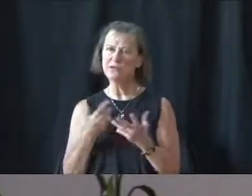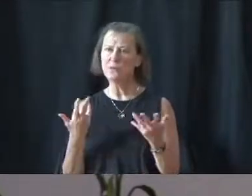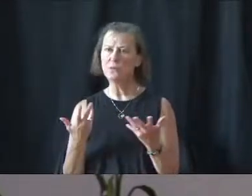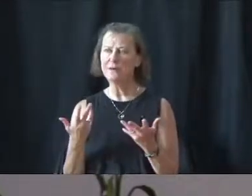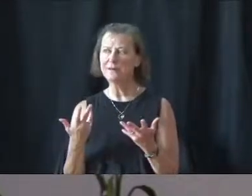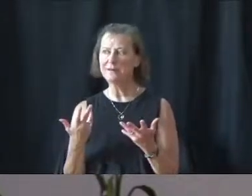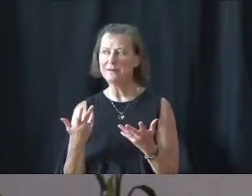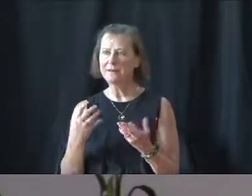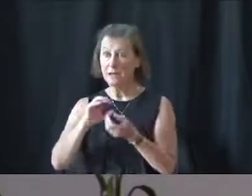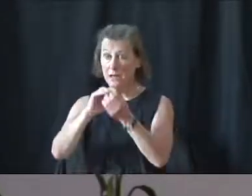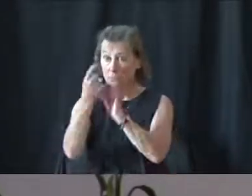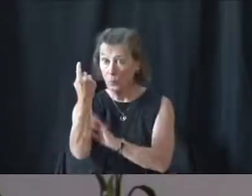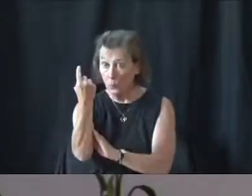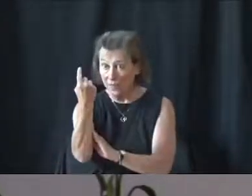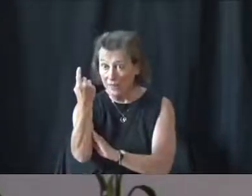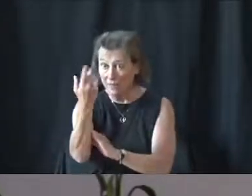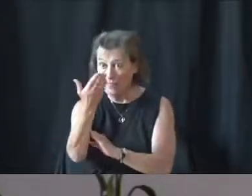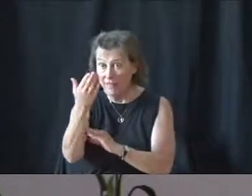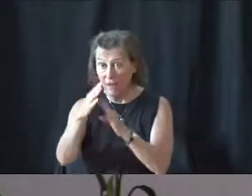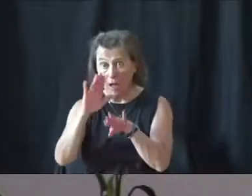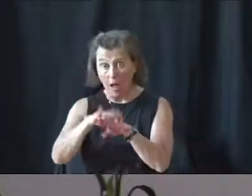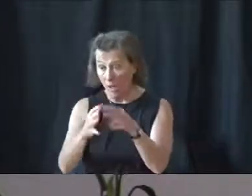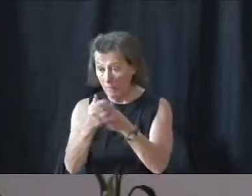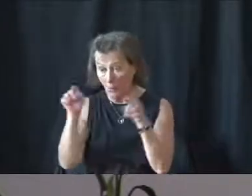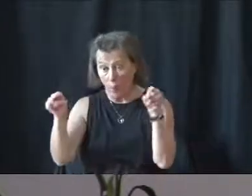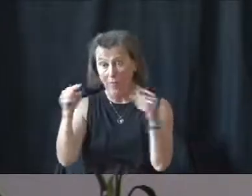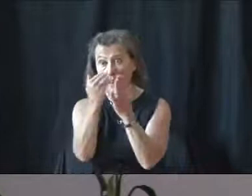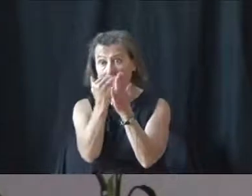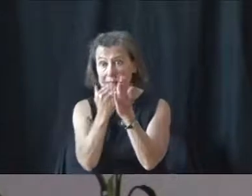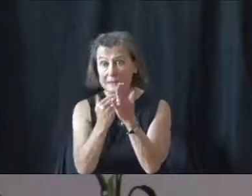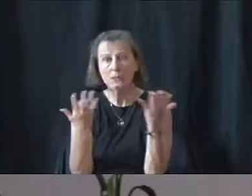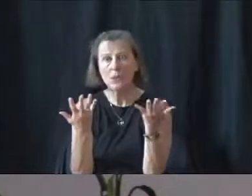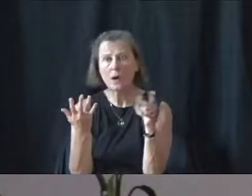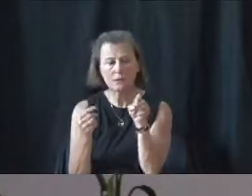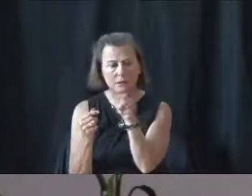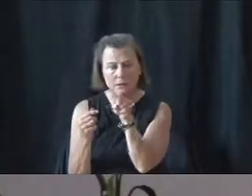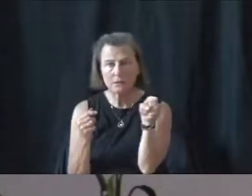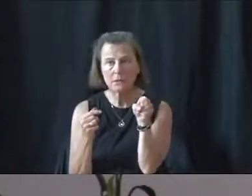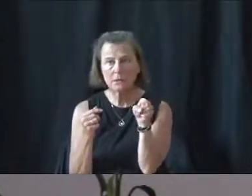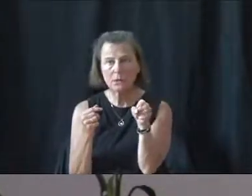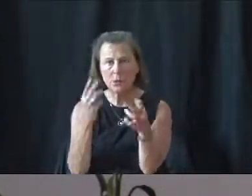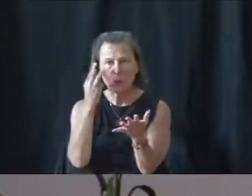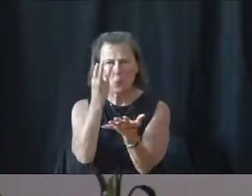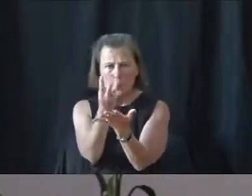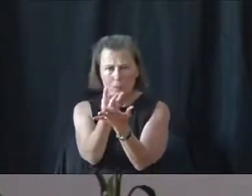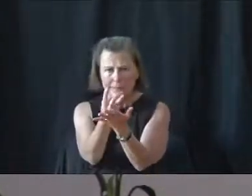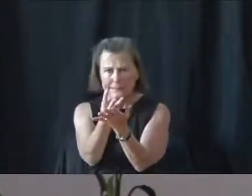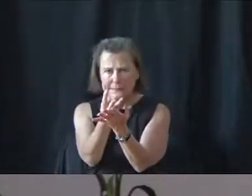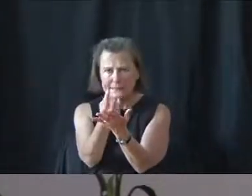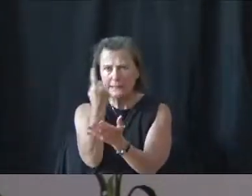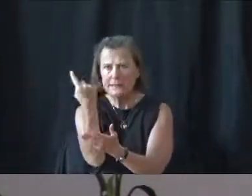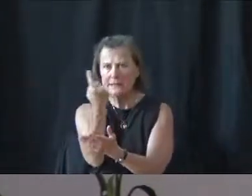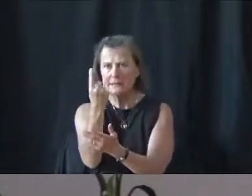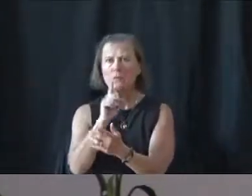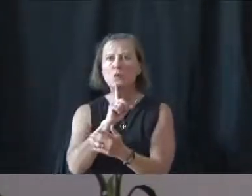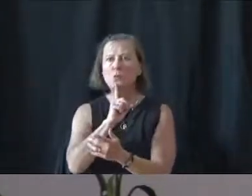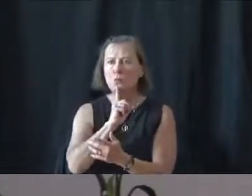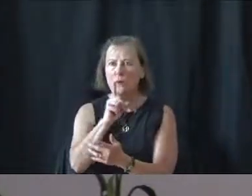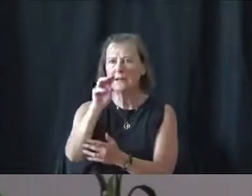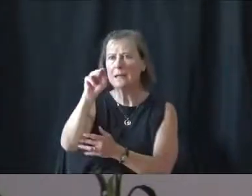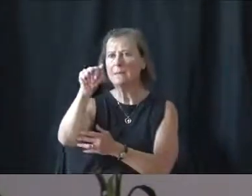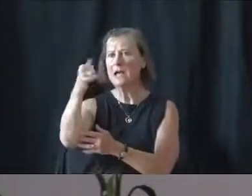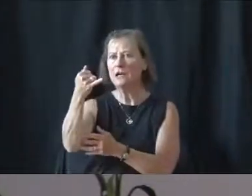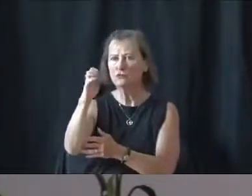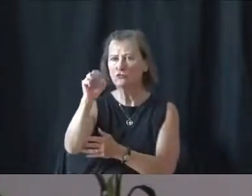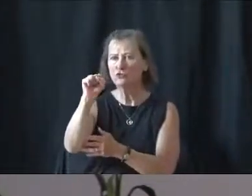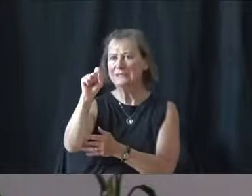that the number one thing on their list was witness something truly majestic.